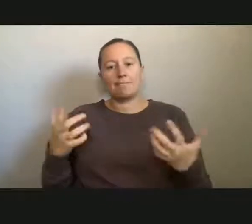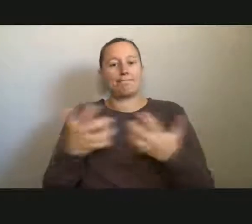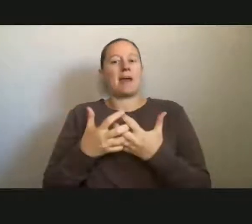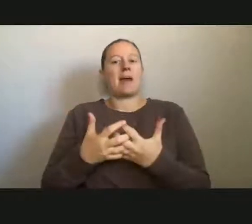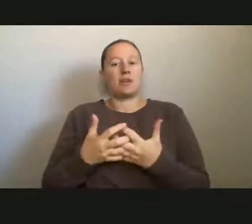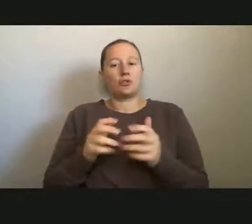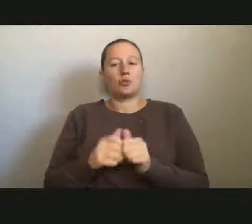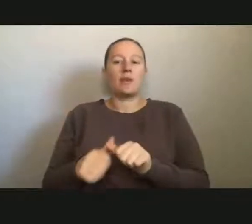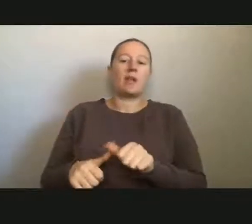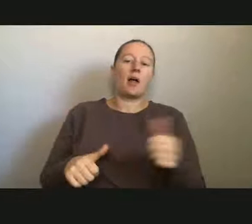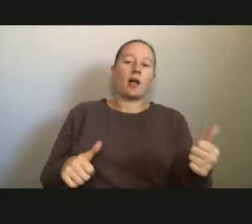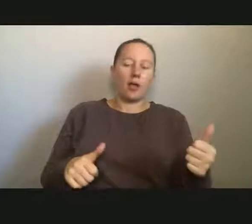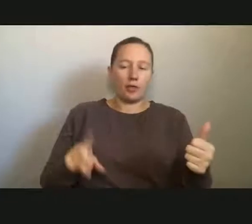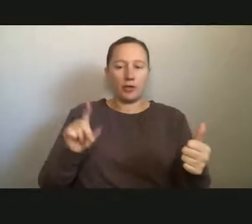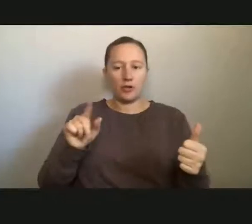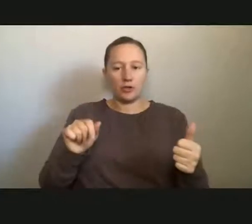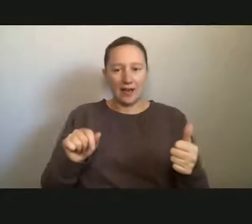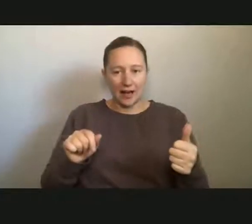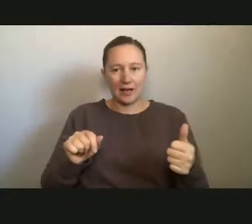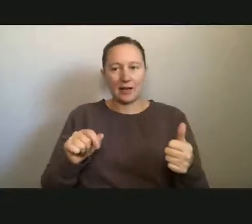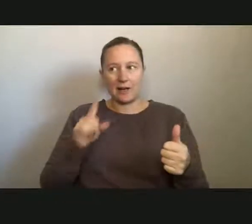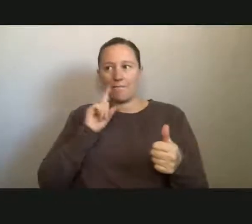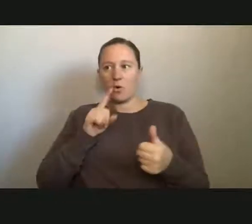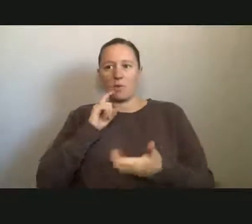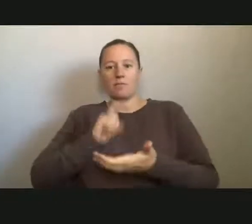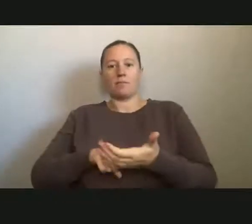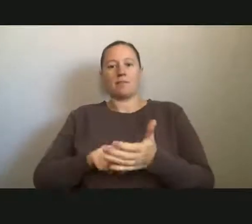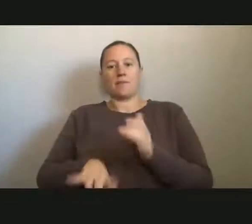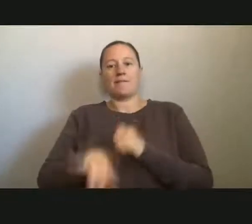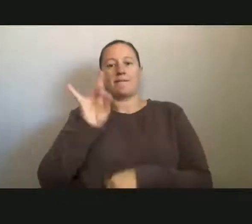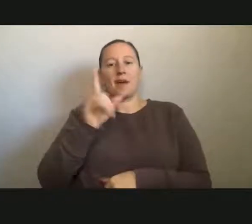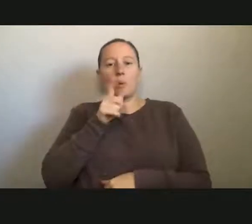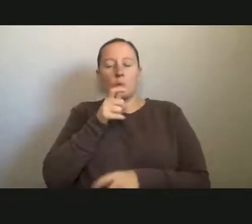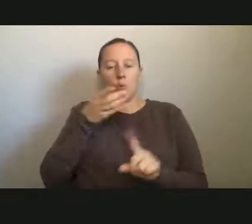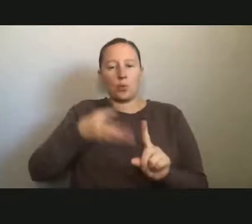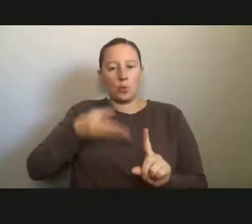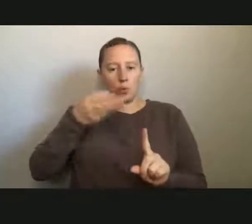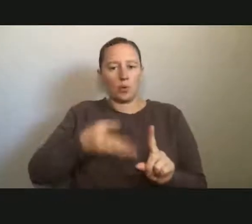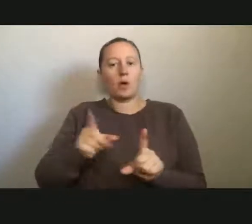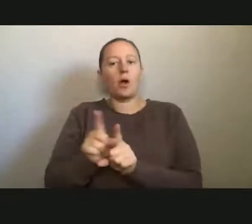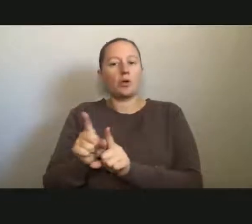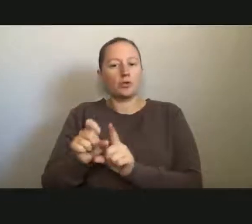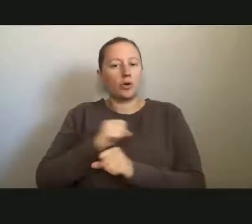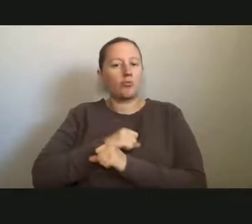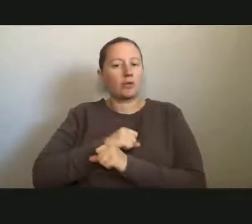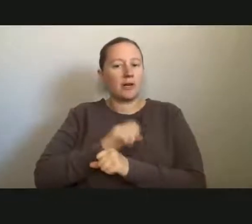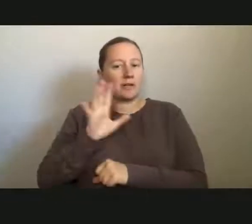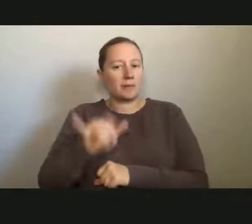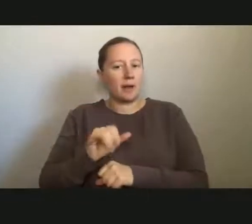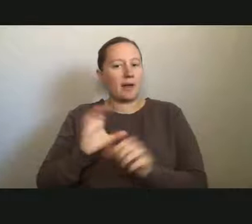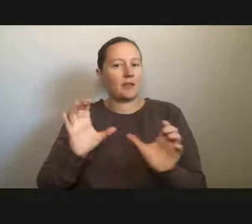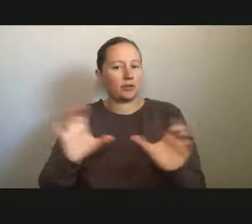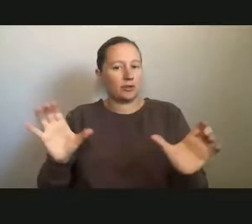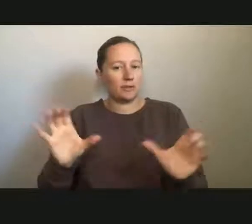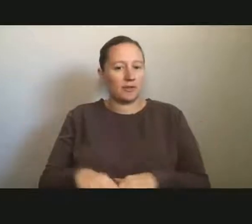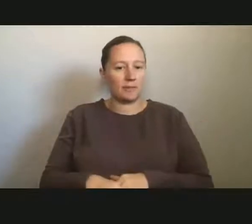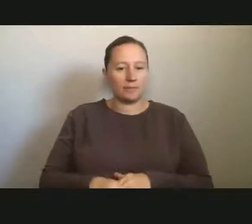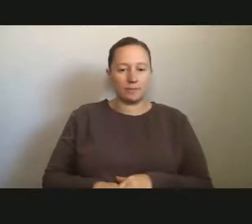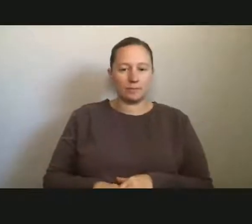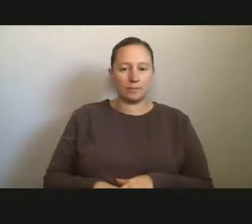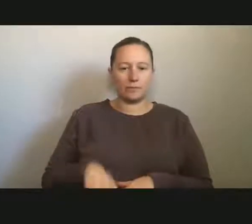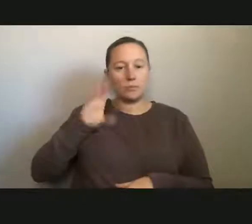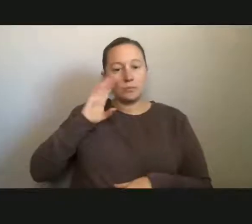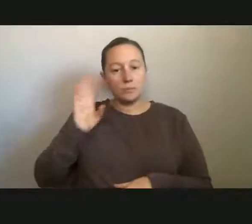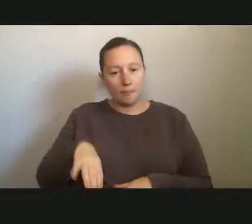sources to determine the identity of a person, then they would also be protected by the certificate. Please